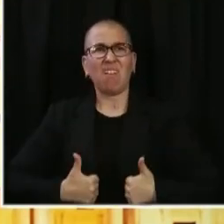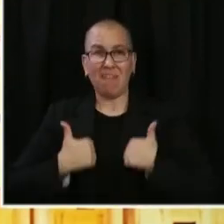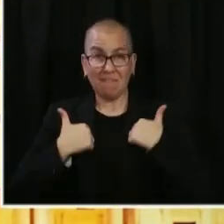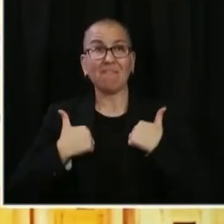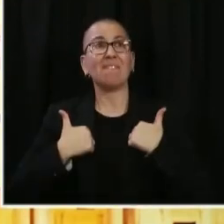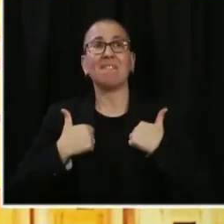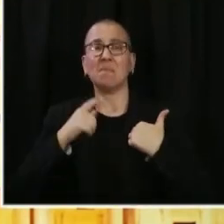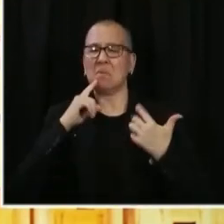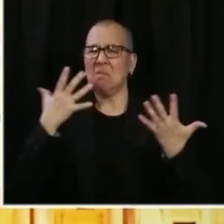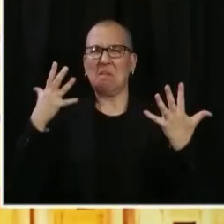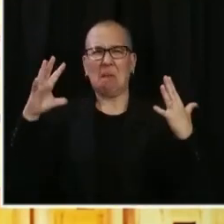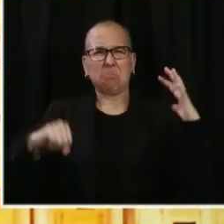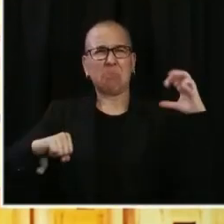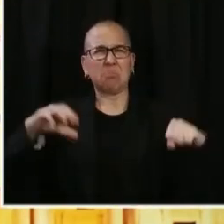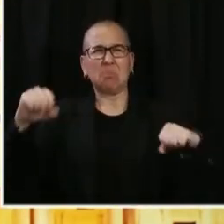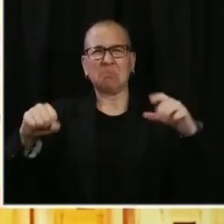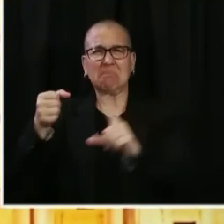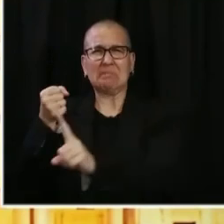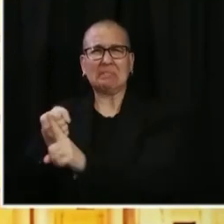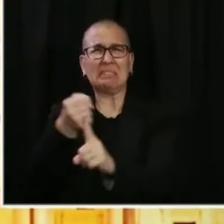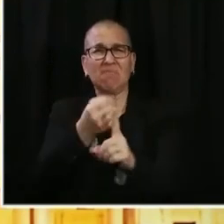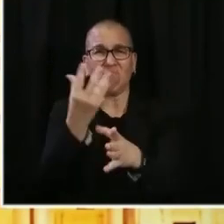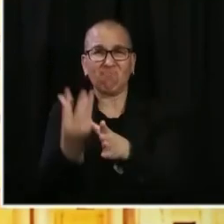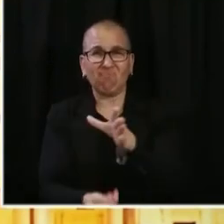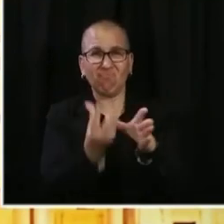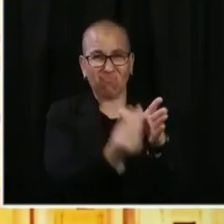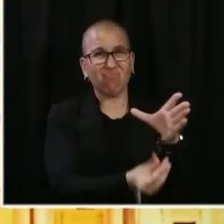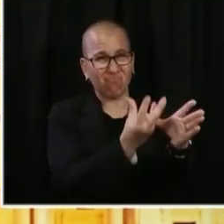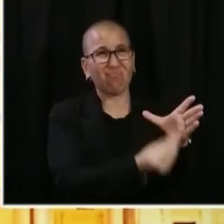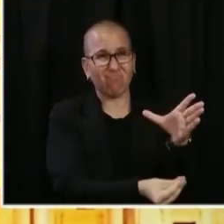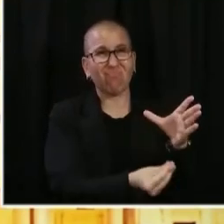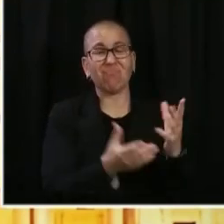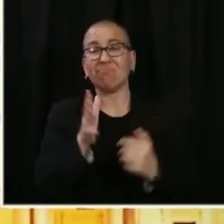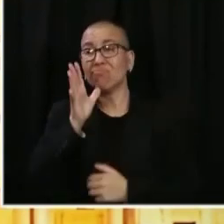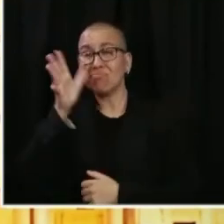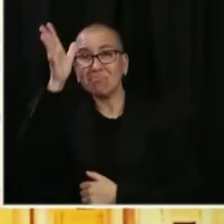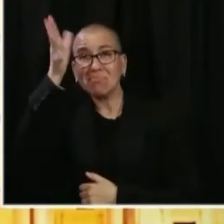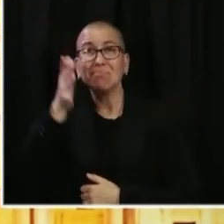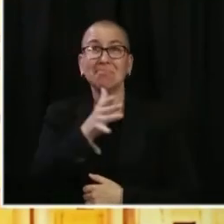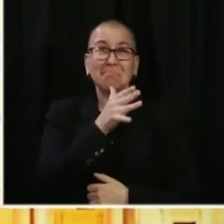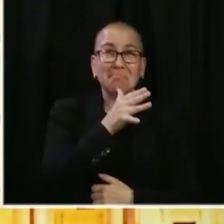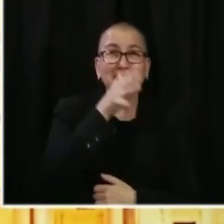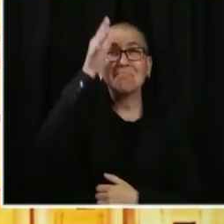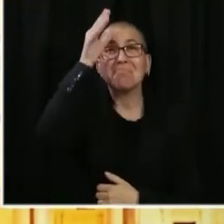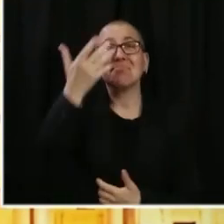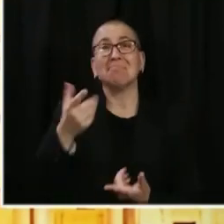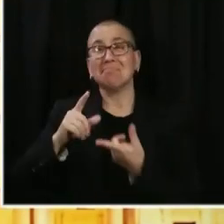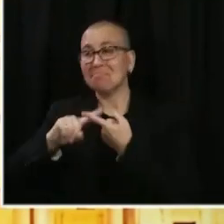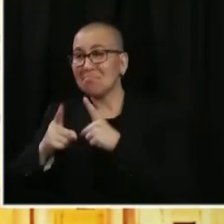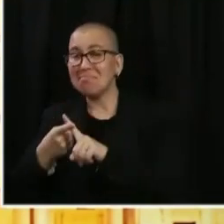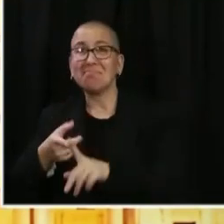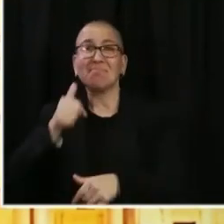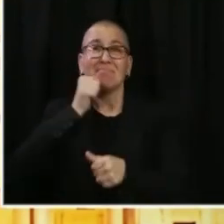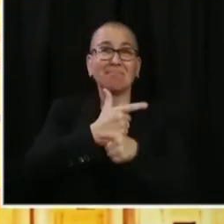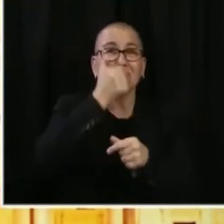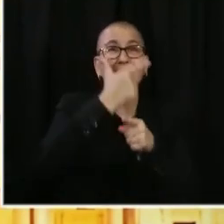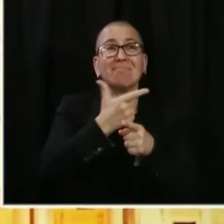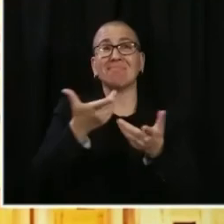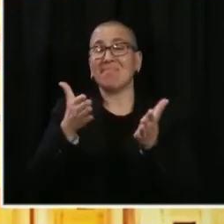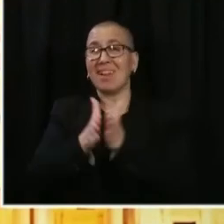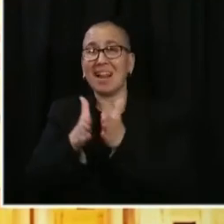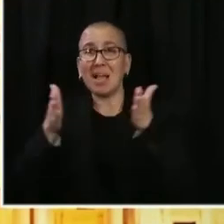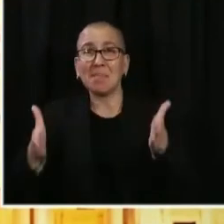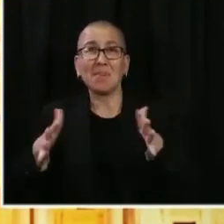more than 600 Minnesotans, grandparents, parents, daughters and sons, friends, neighbors, and